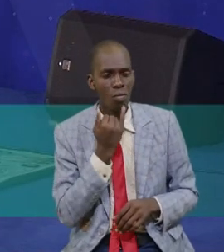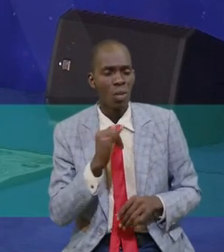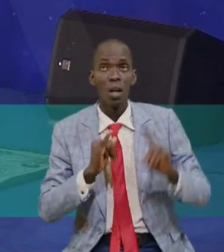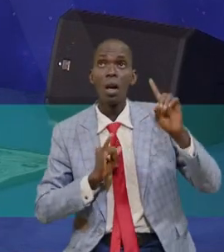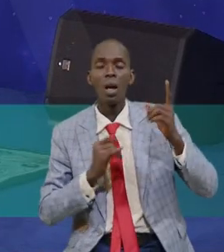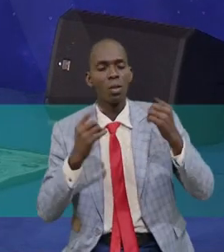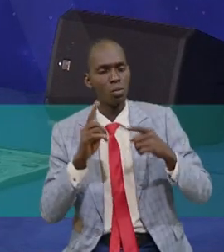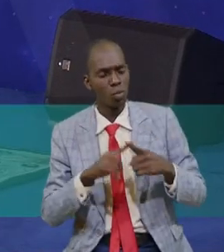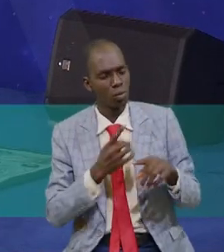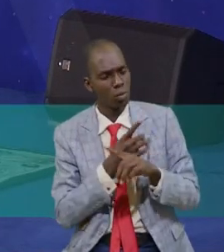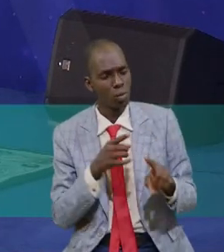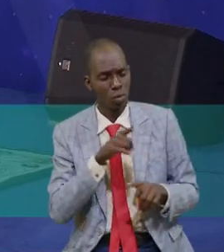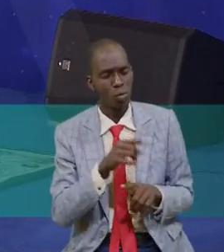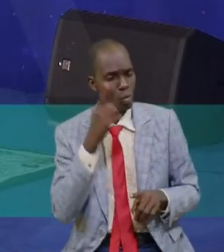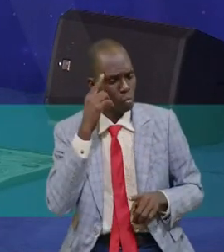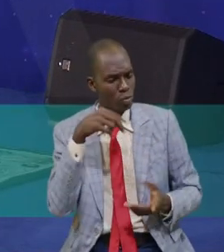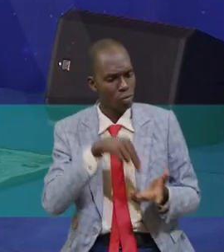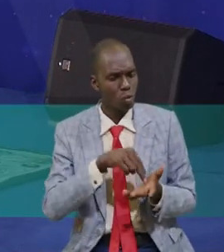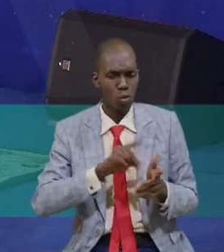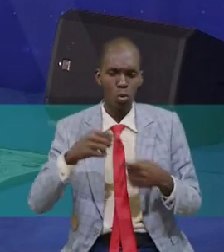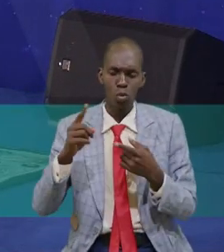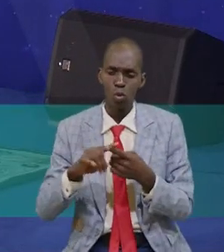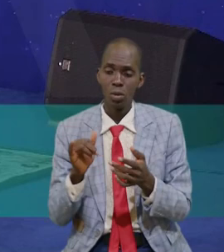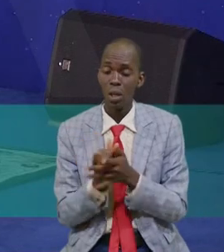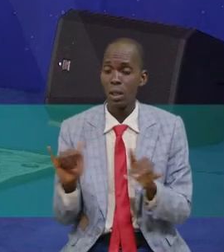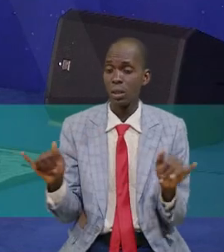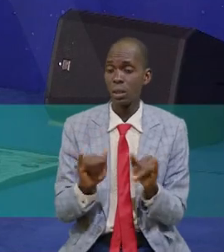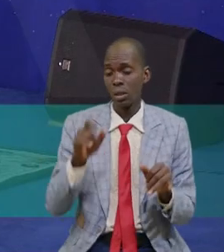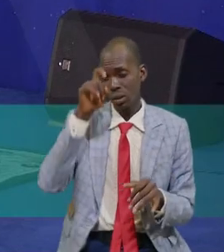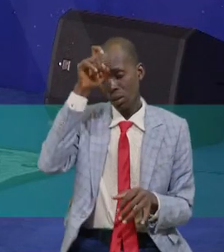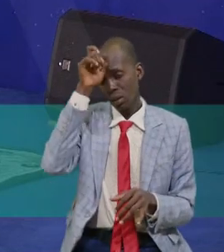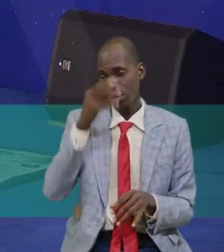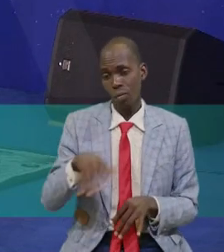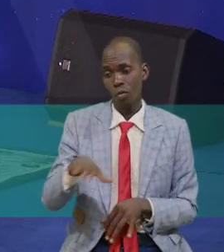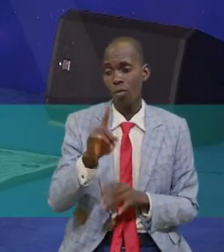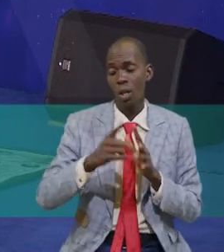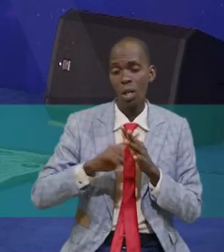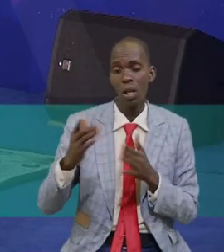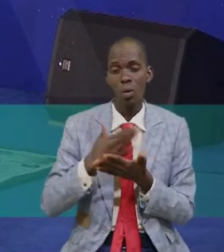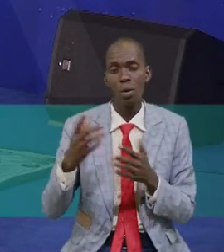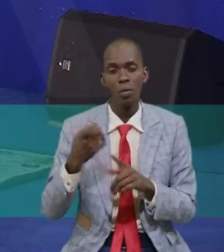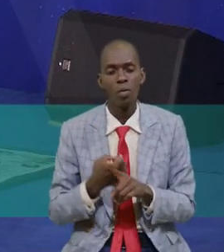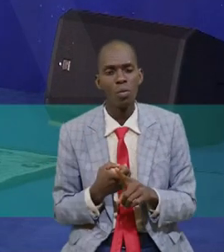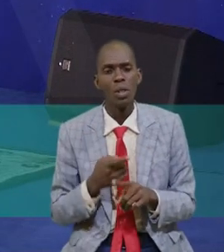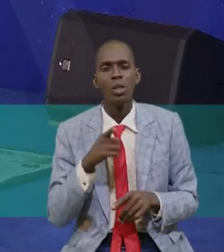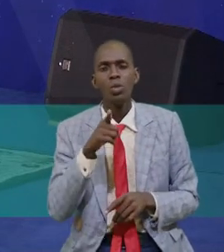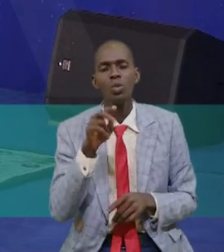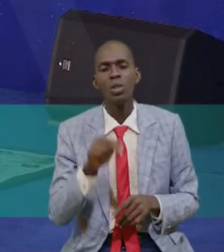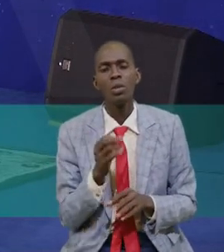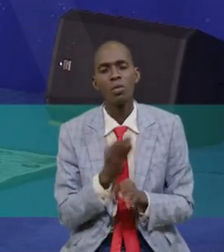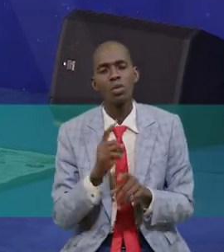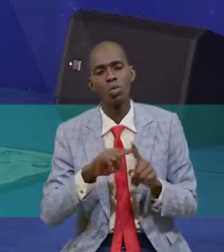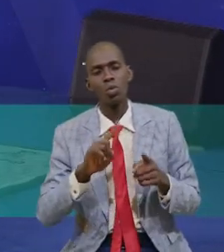that same Egypt that you ran away from. That will take faith to go back there. And